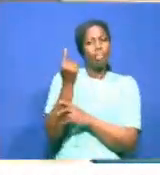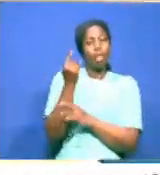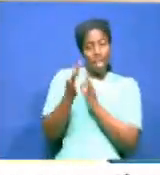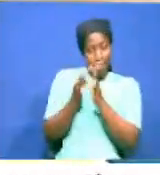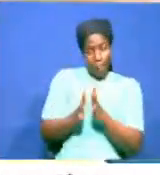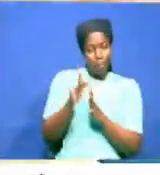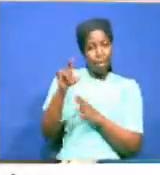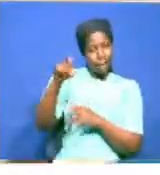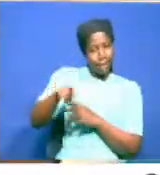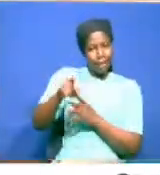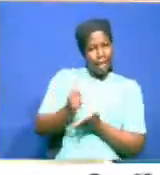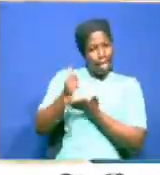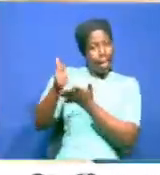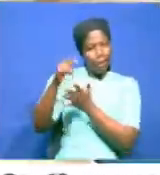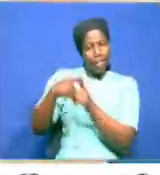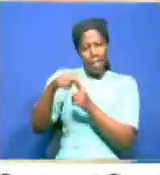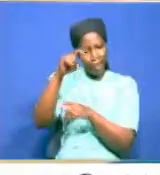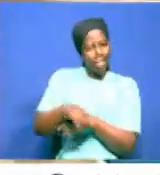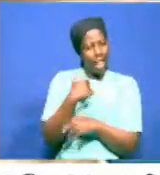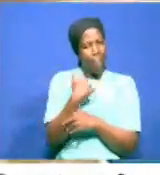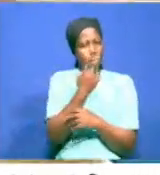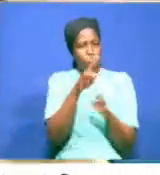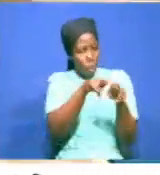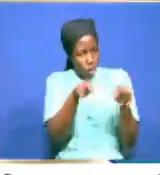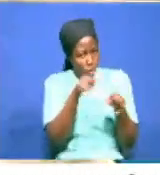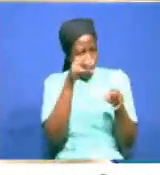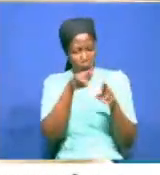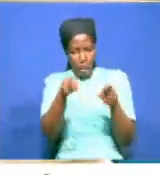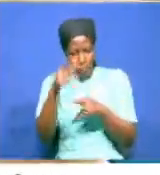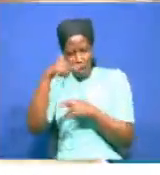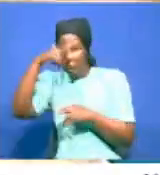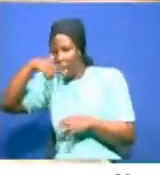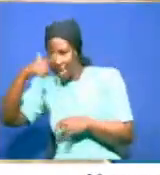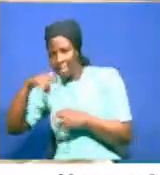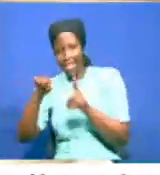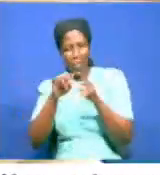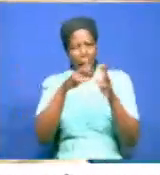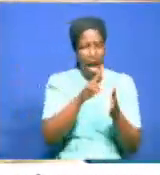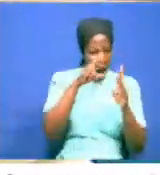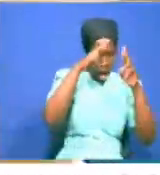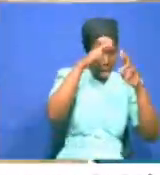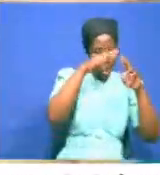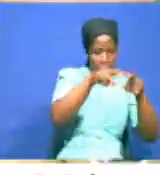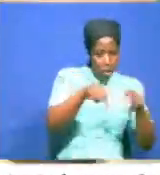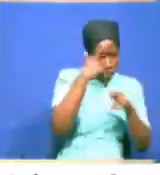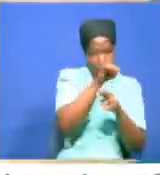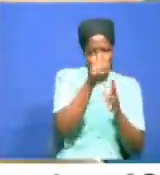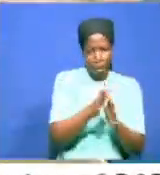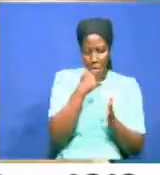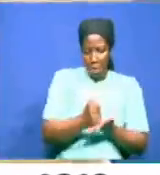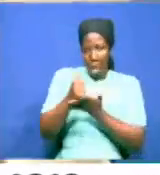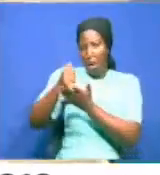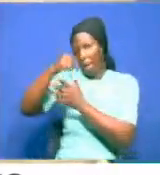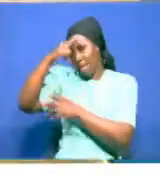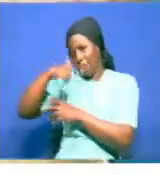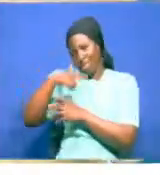to have even a room for an aid. So there's need to put mechanisms in place to ensure that even as county governments are making preparations to